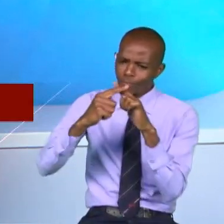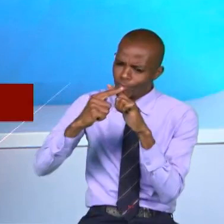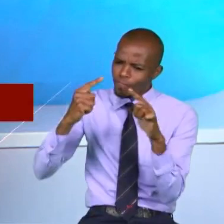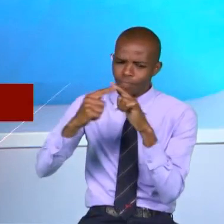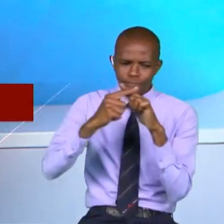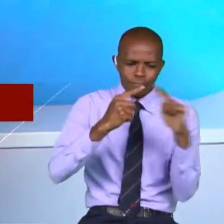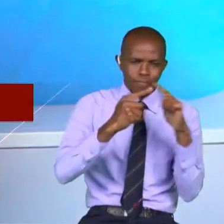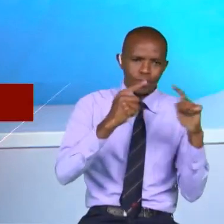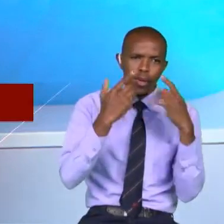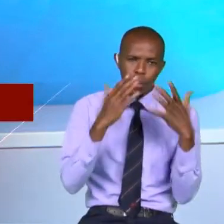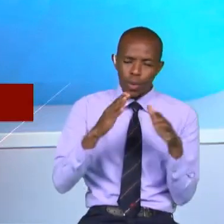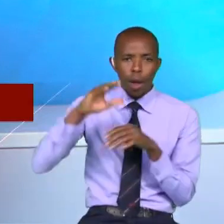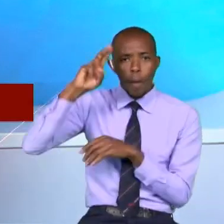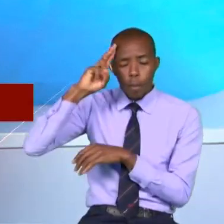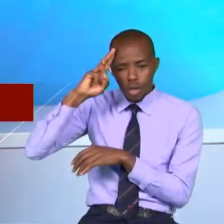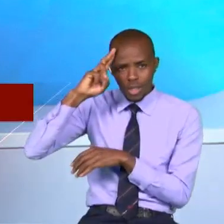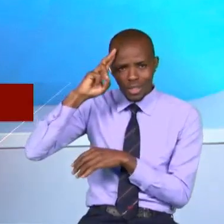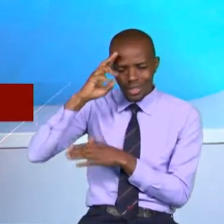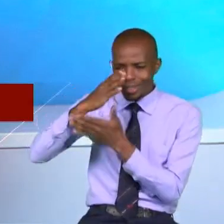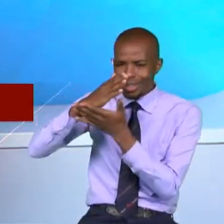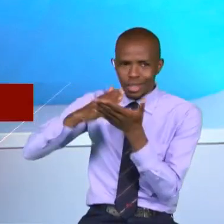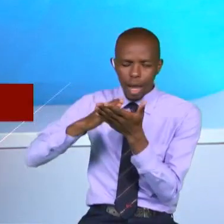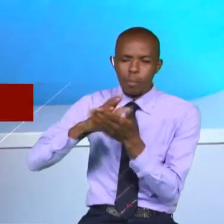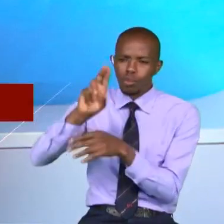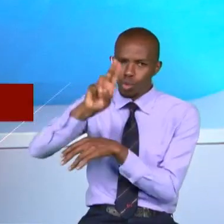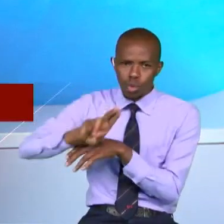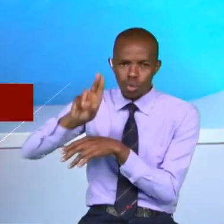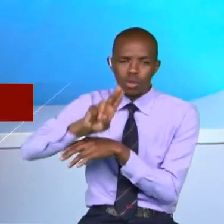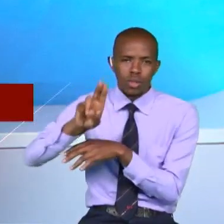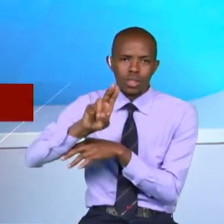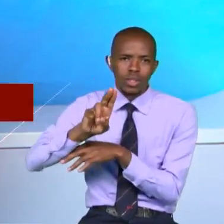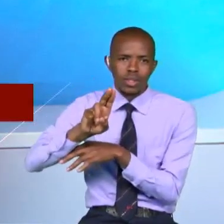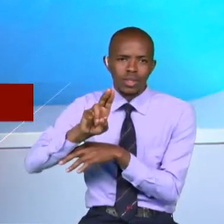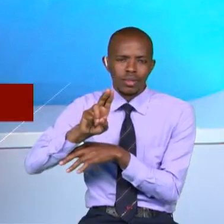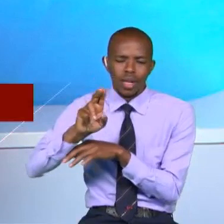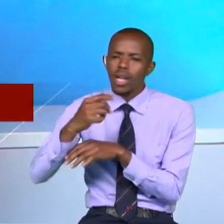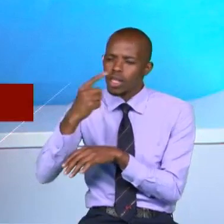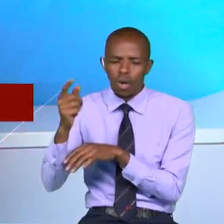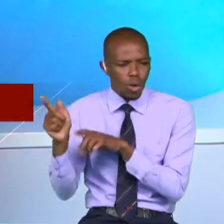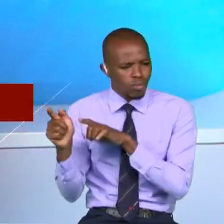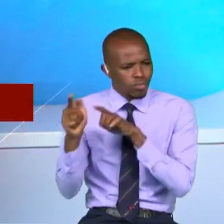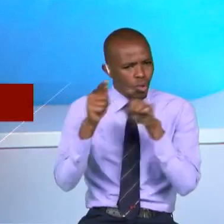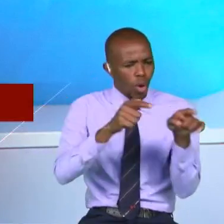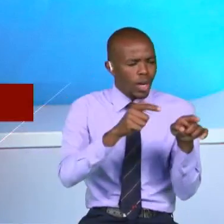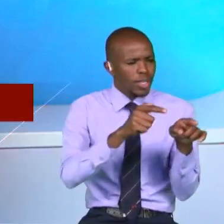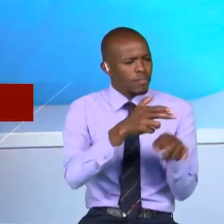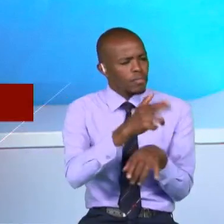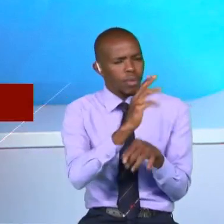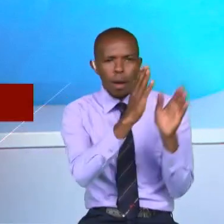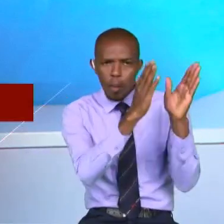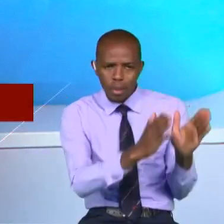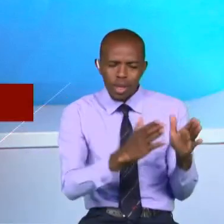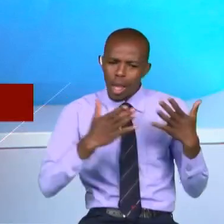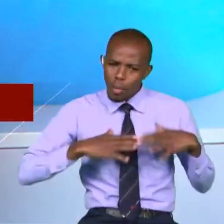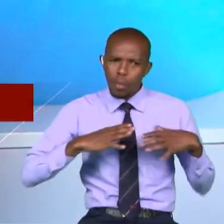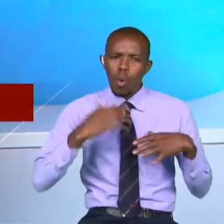being murdered, and the police, some of them, were being used, you know, and told, go to place X, Y, and Z, and we still have people who have